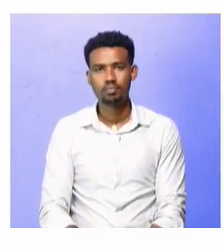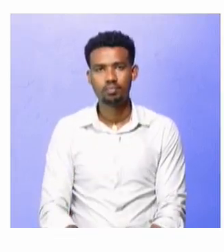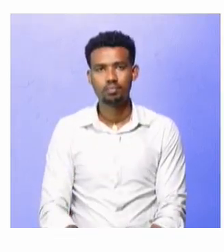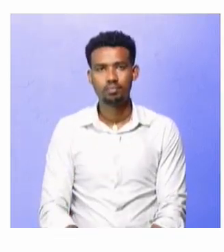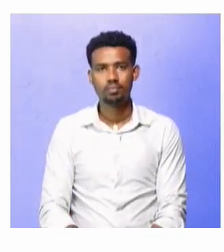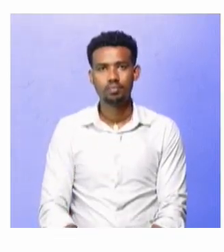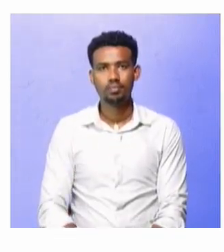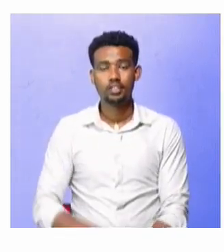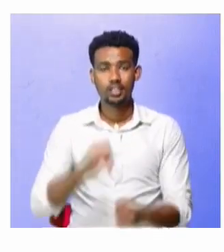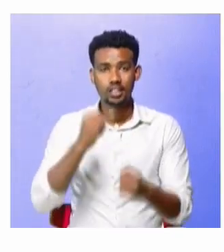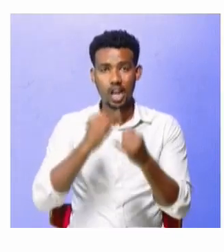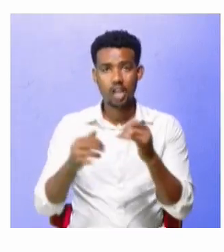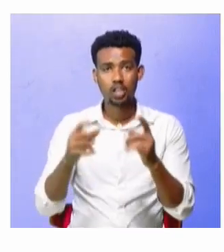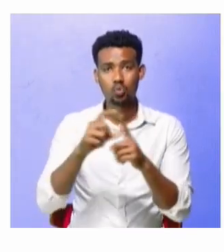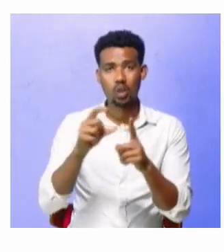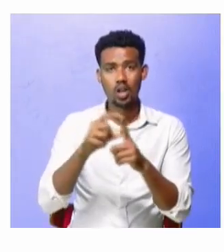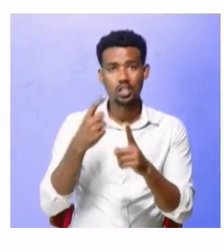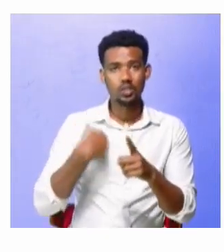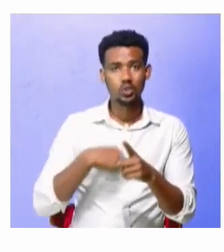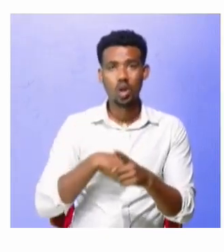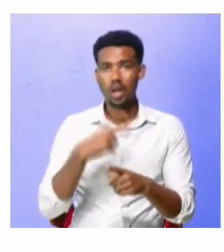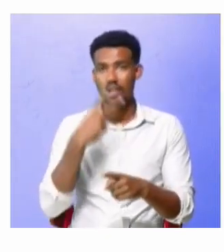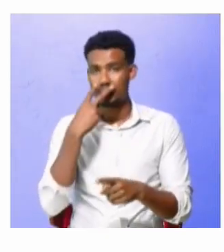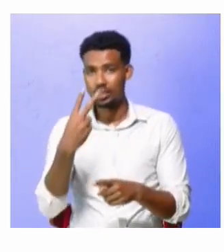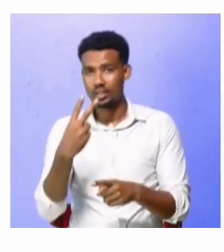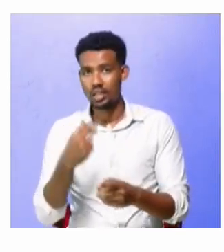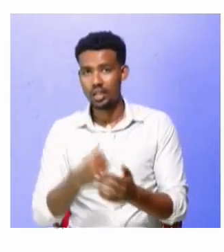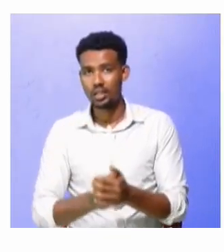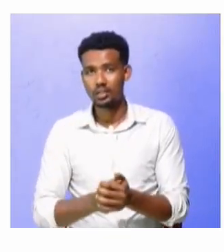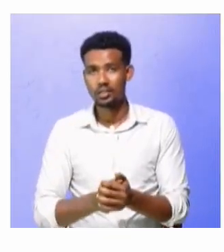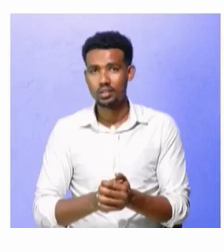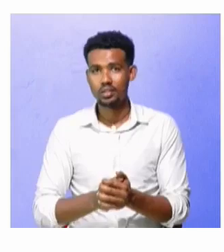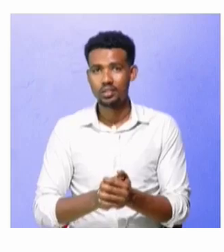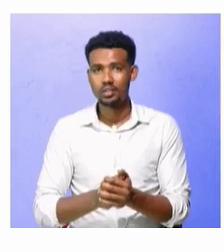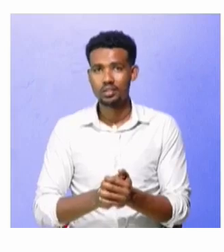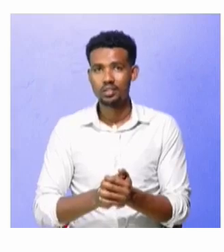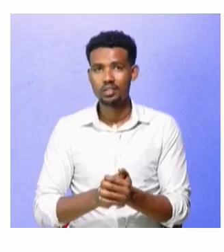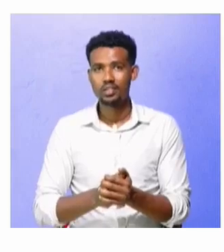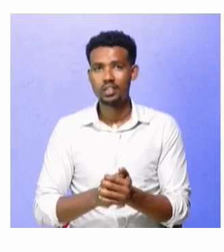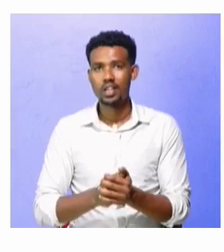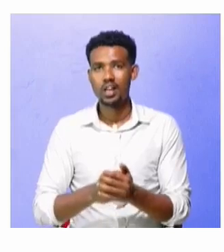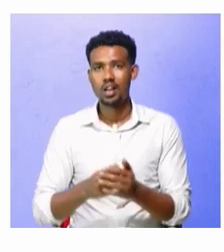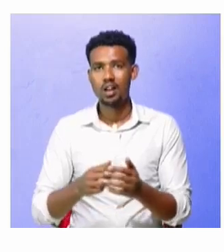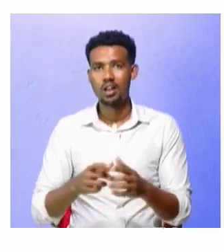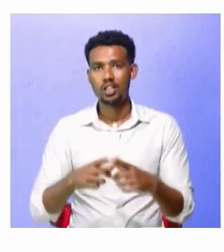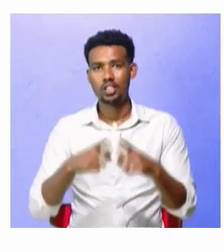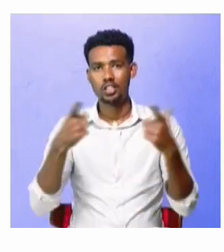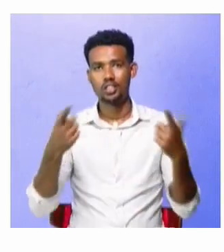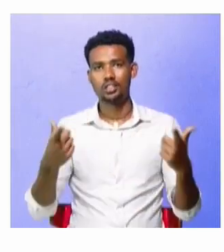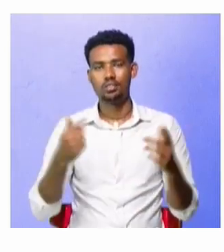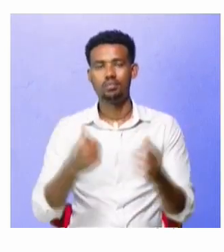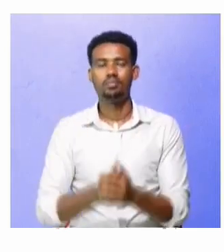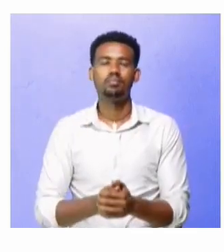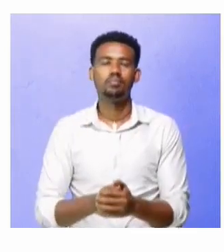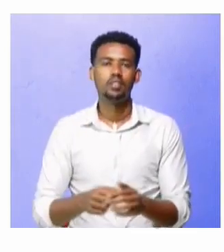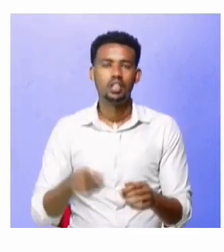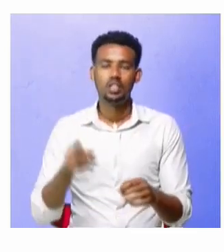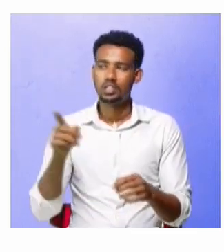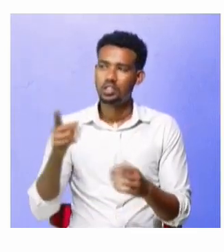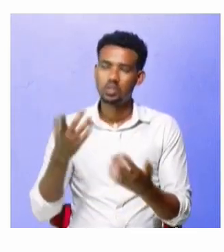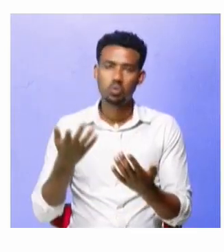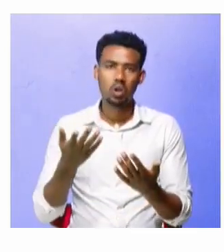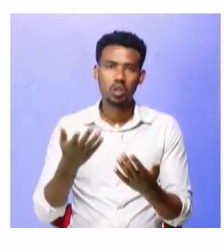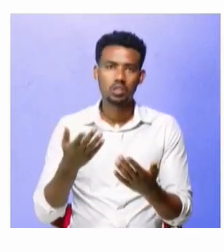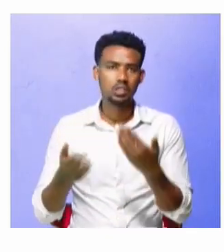The last word that we're going to see is, or that we have seen last time, is large. So this one is